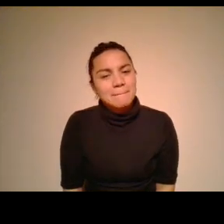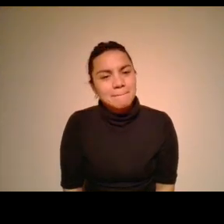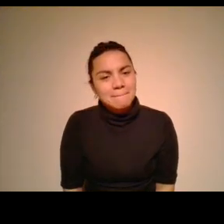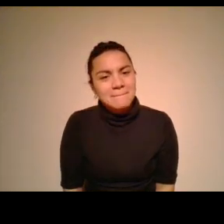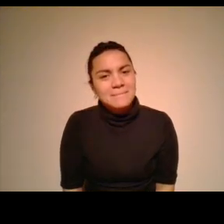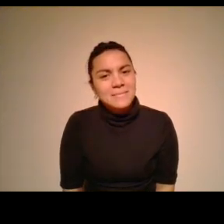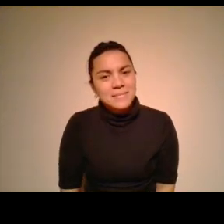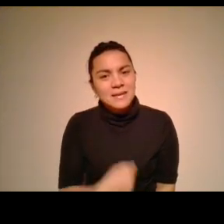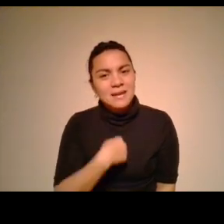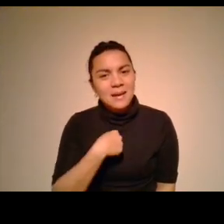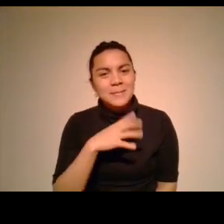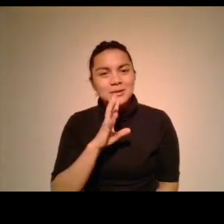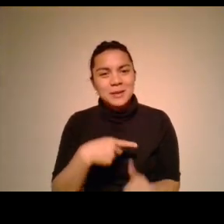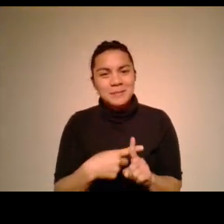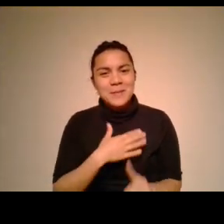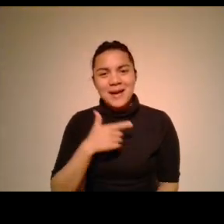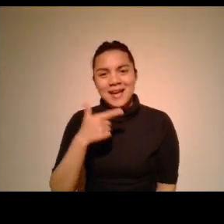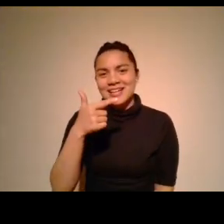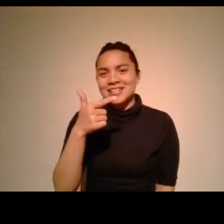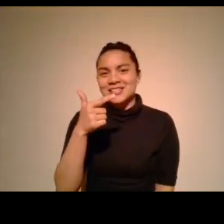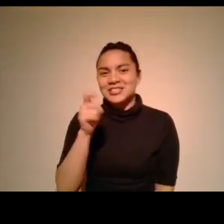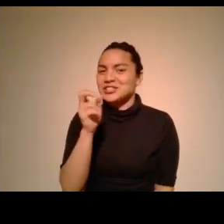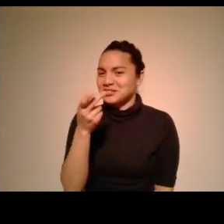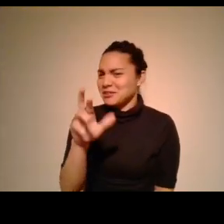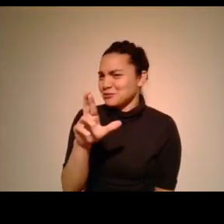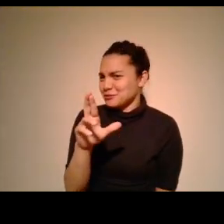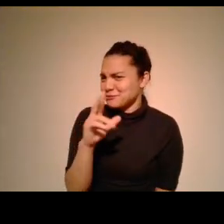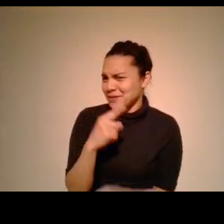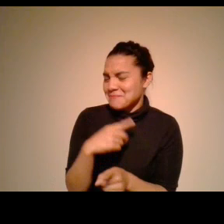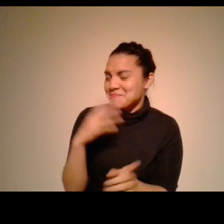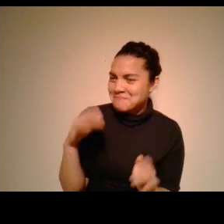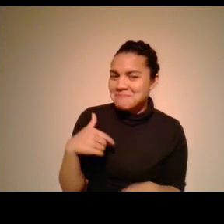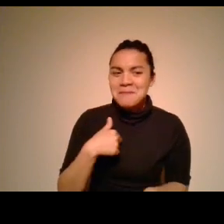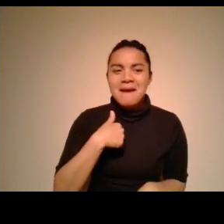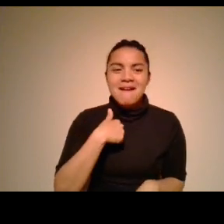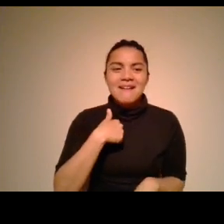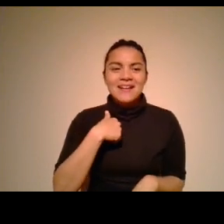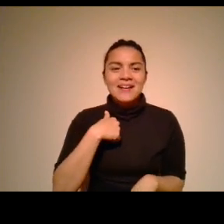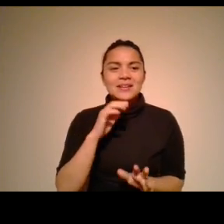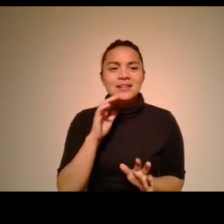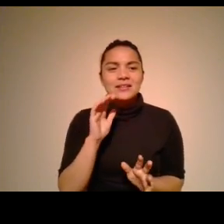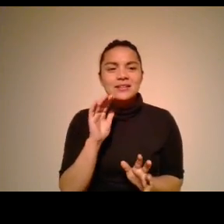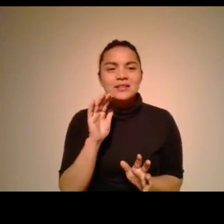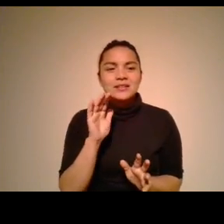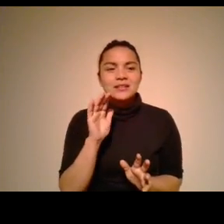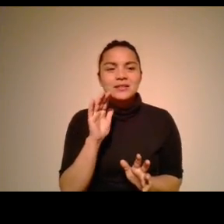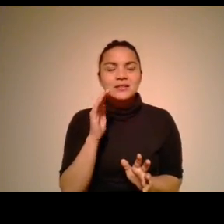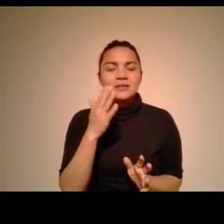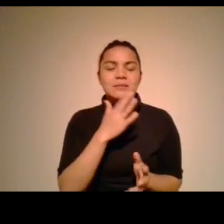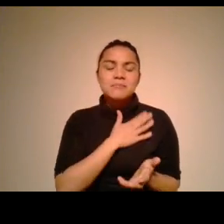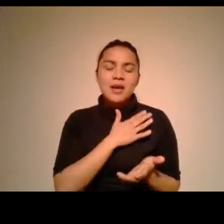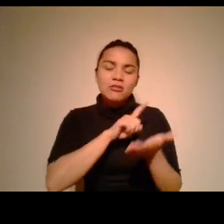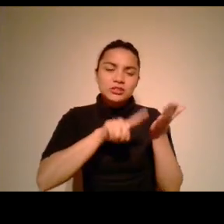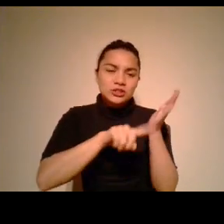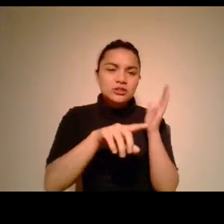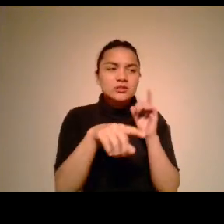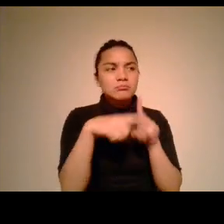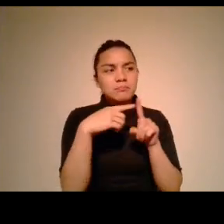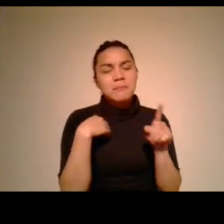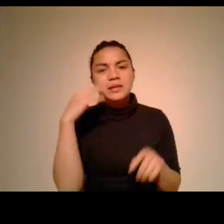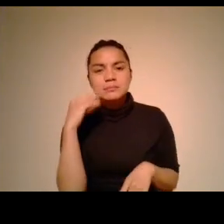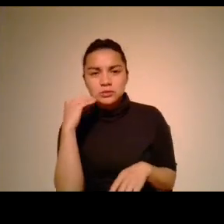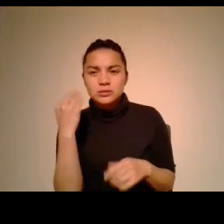Oh, I'm talking about my gender, I guess. Yes. I also, part of what informs both my research and sort of my experience